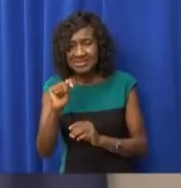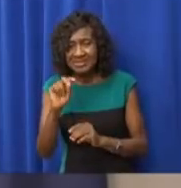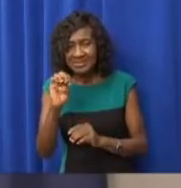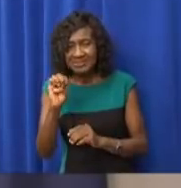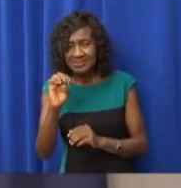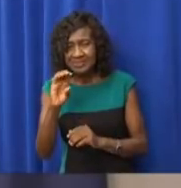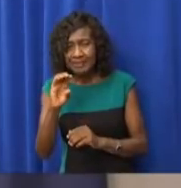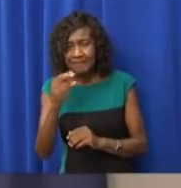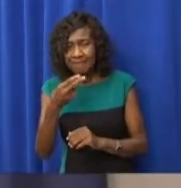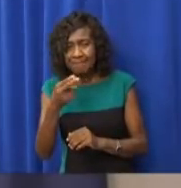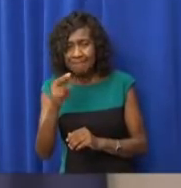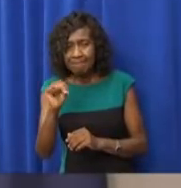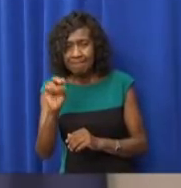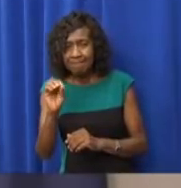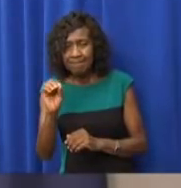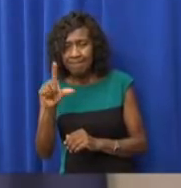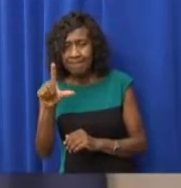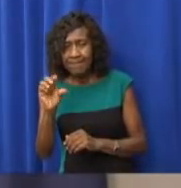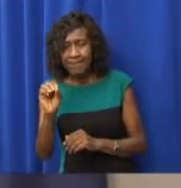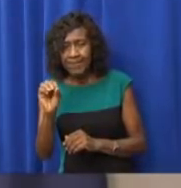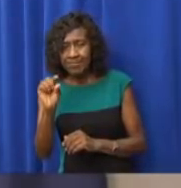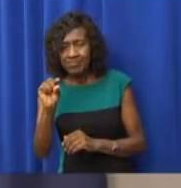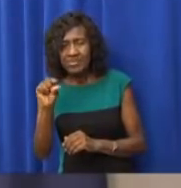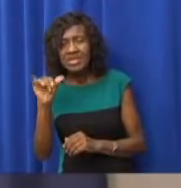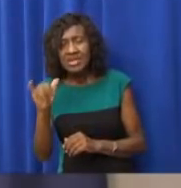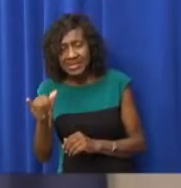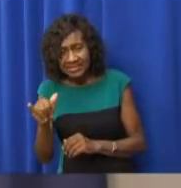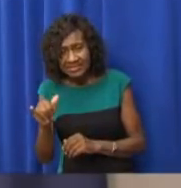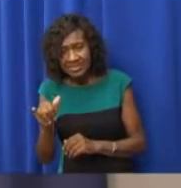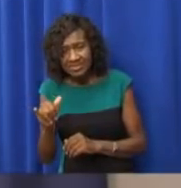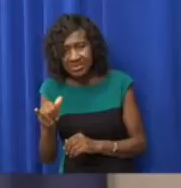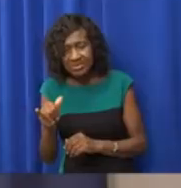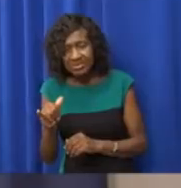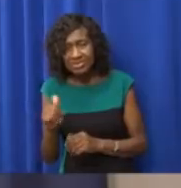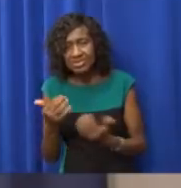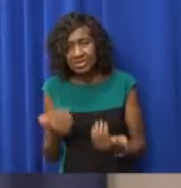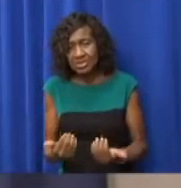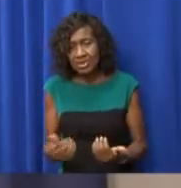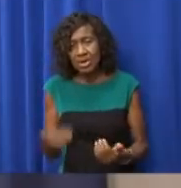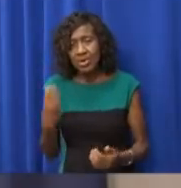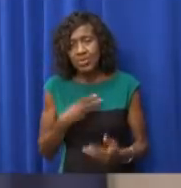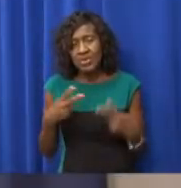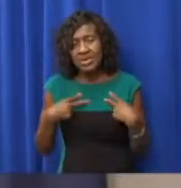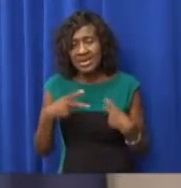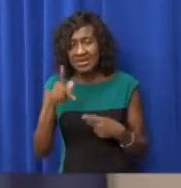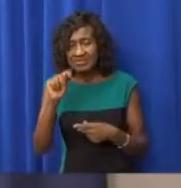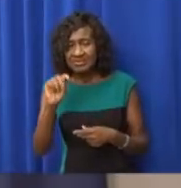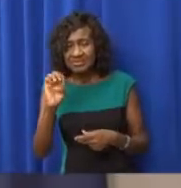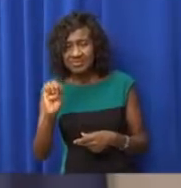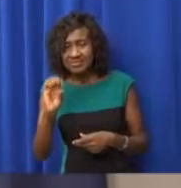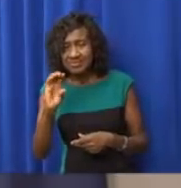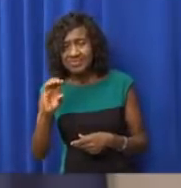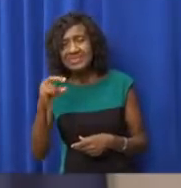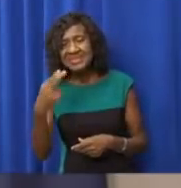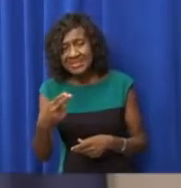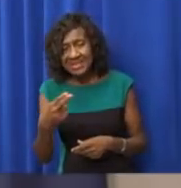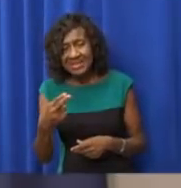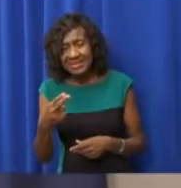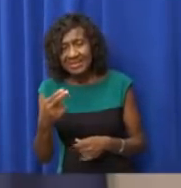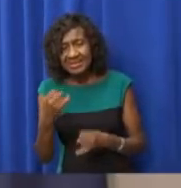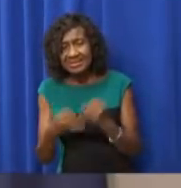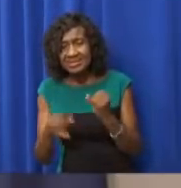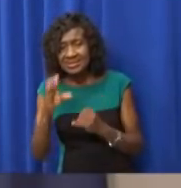on, and a lot of that is happening here now with Tech City and everything else. So, great conversation for us to continue